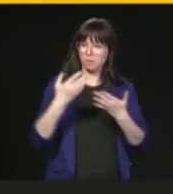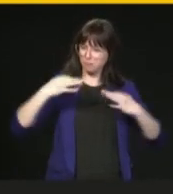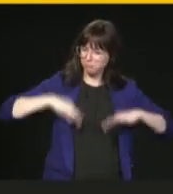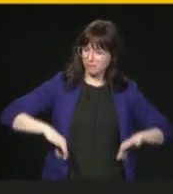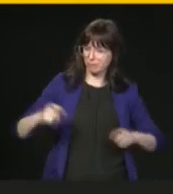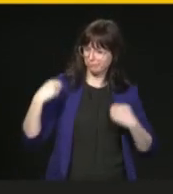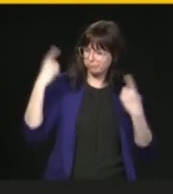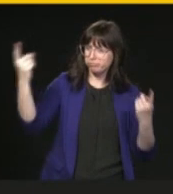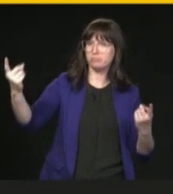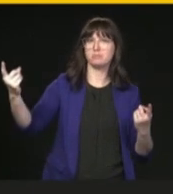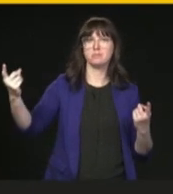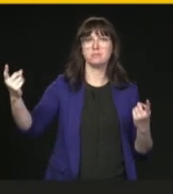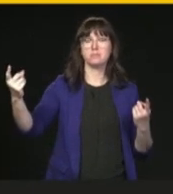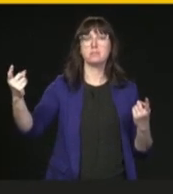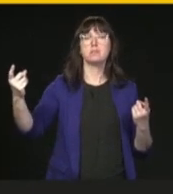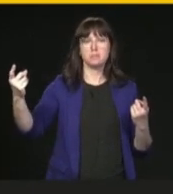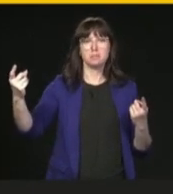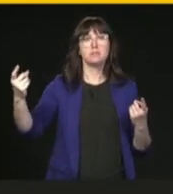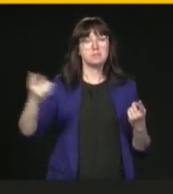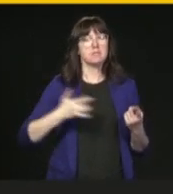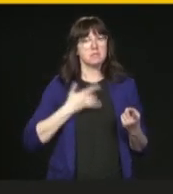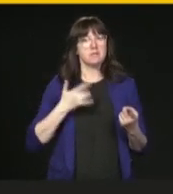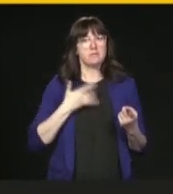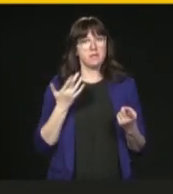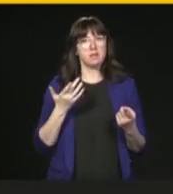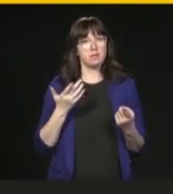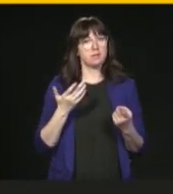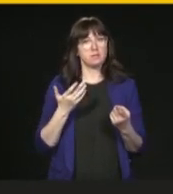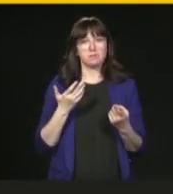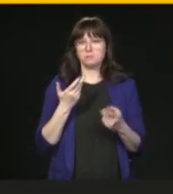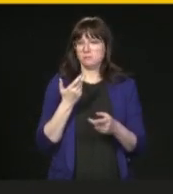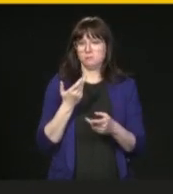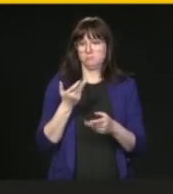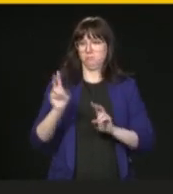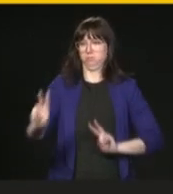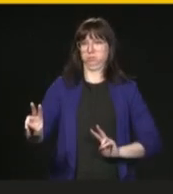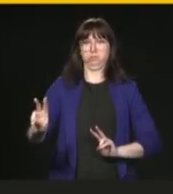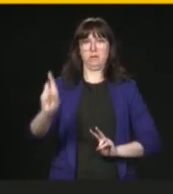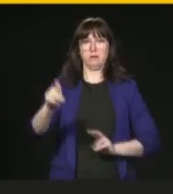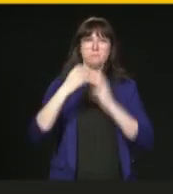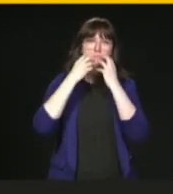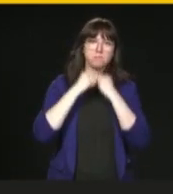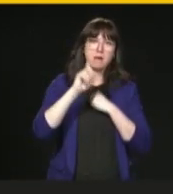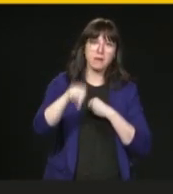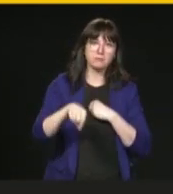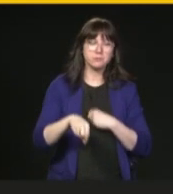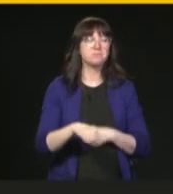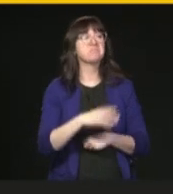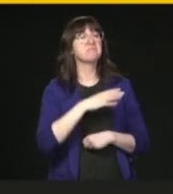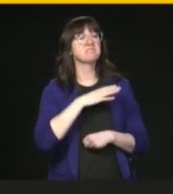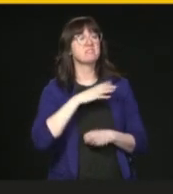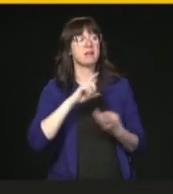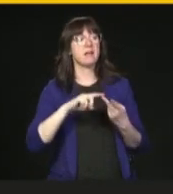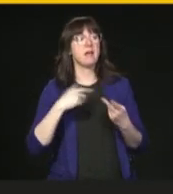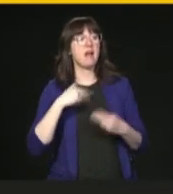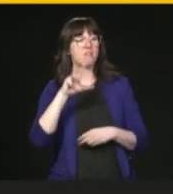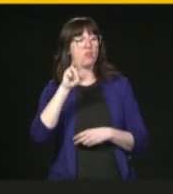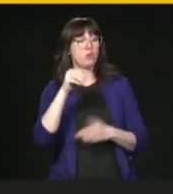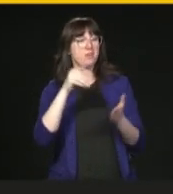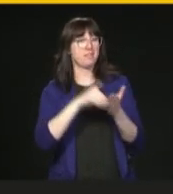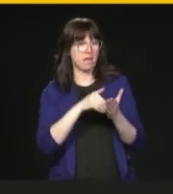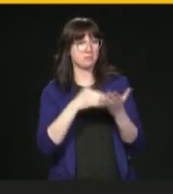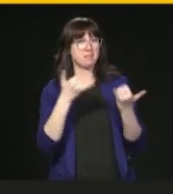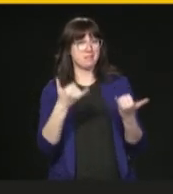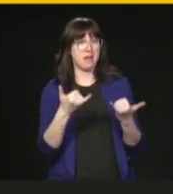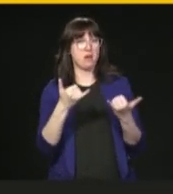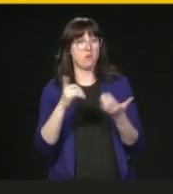tremendously, and we feel that it needs to remain that way. I want to ask about, there's more than 30,000